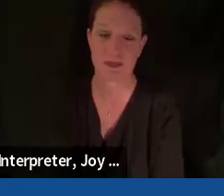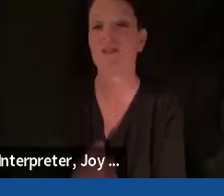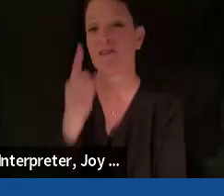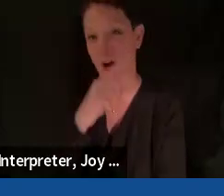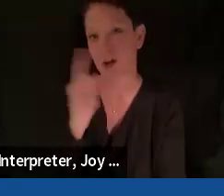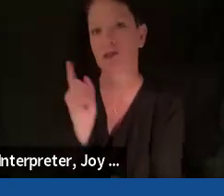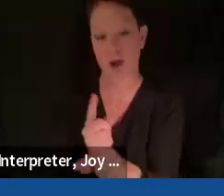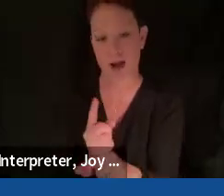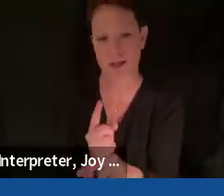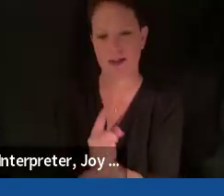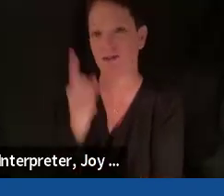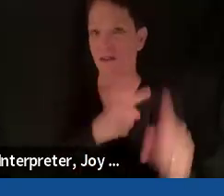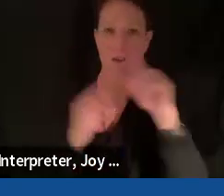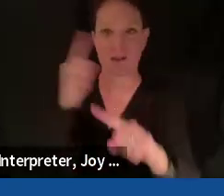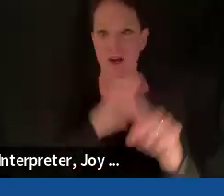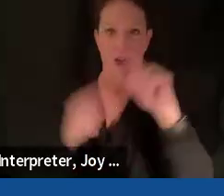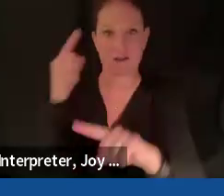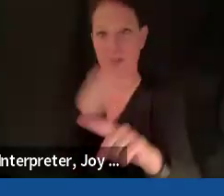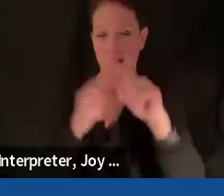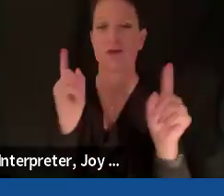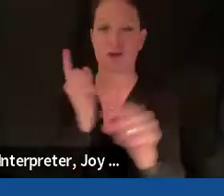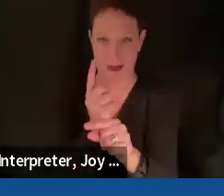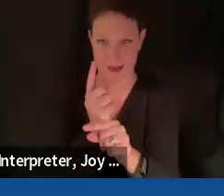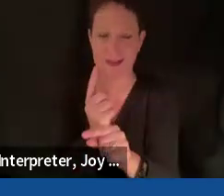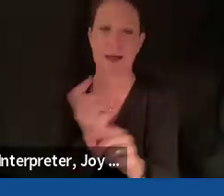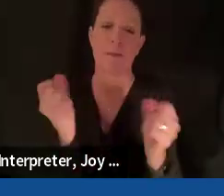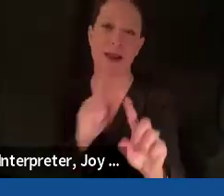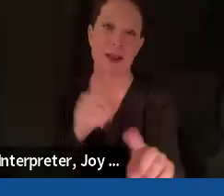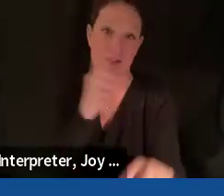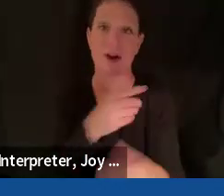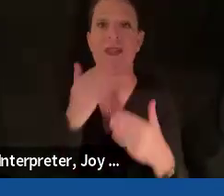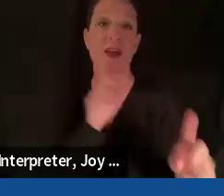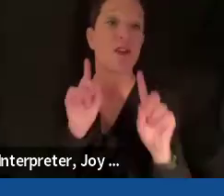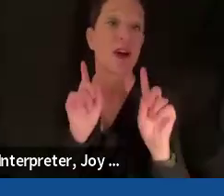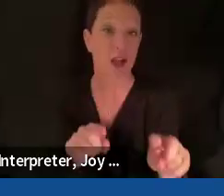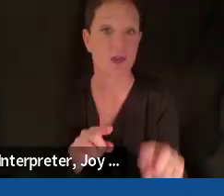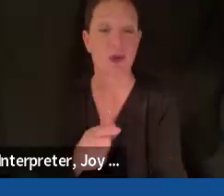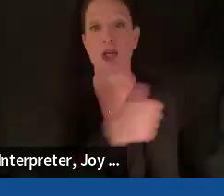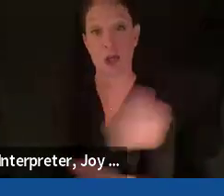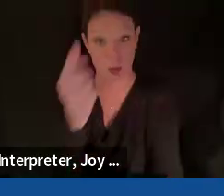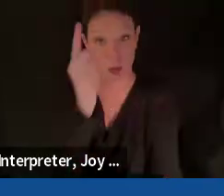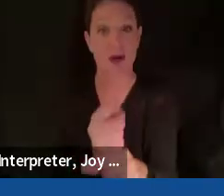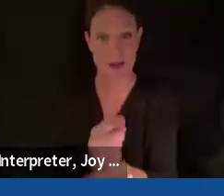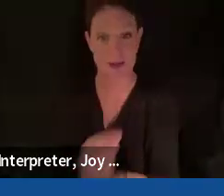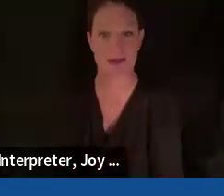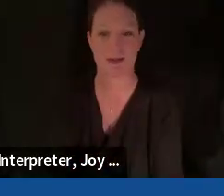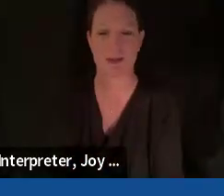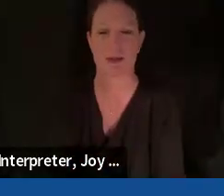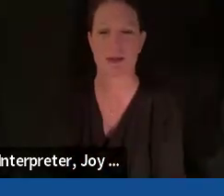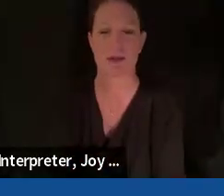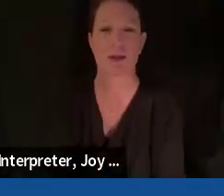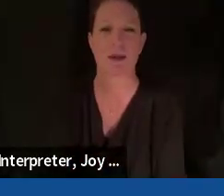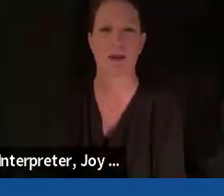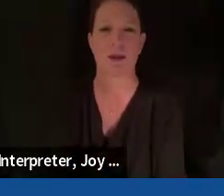False, exactly. I've seen a lot of falses. This is great. Perfect. Thank you all for answering. You are correct. This is